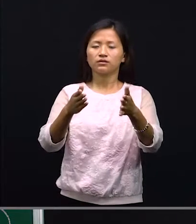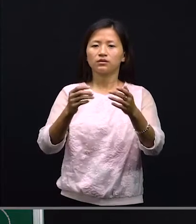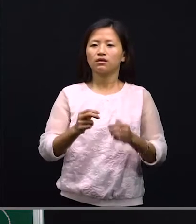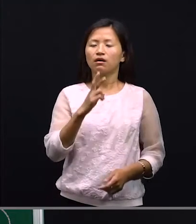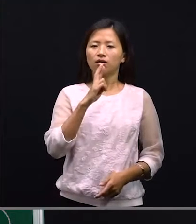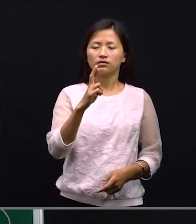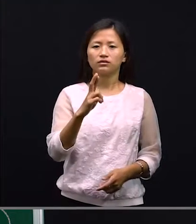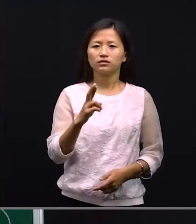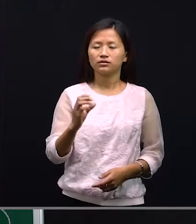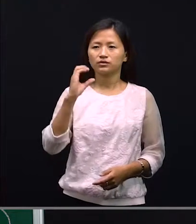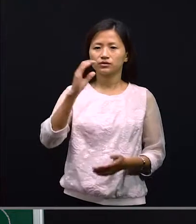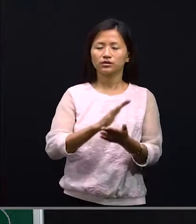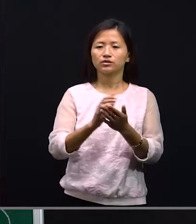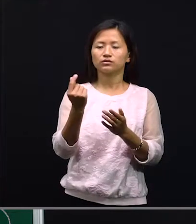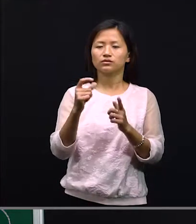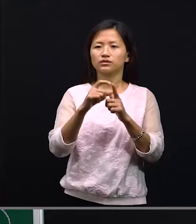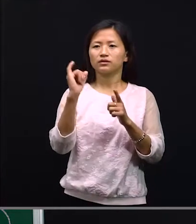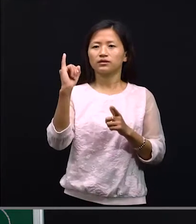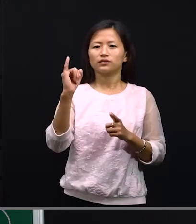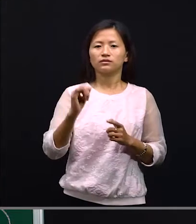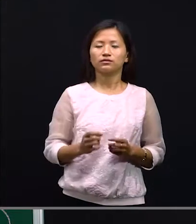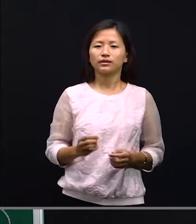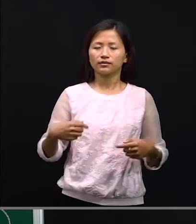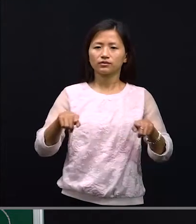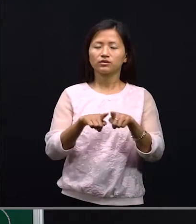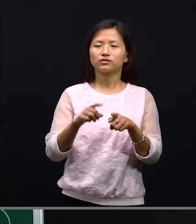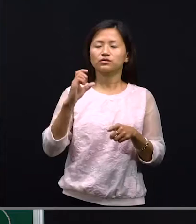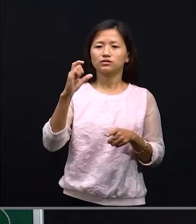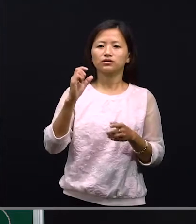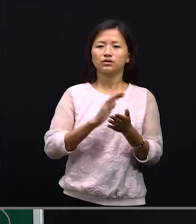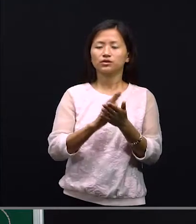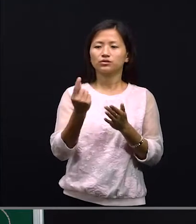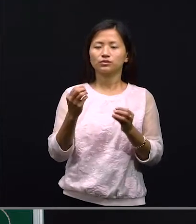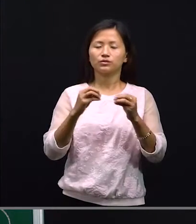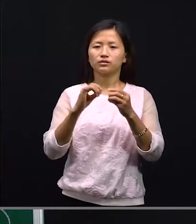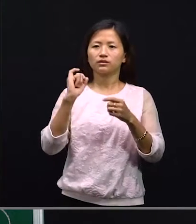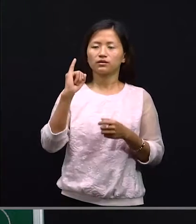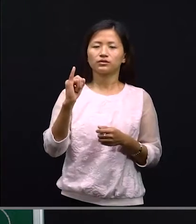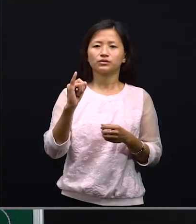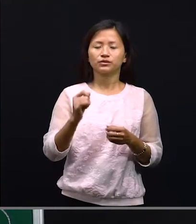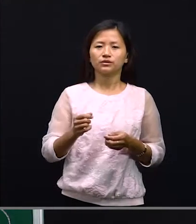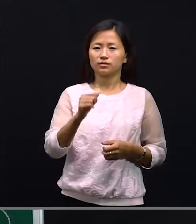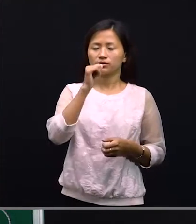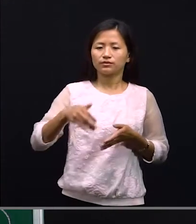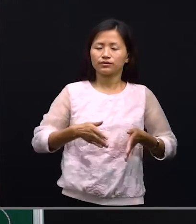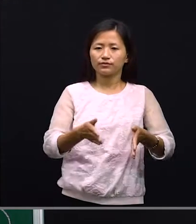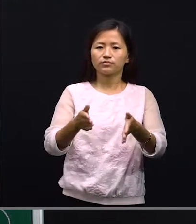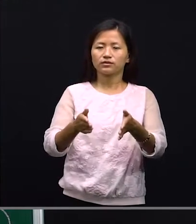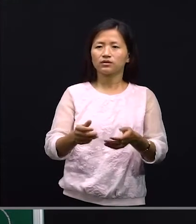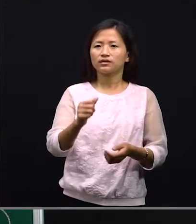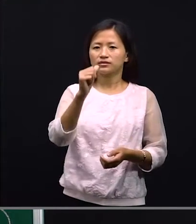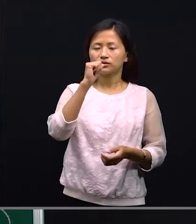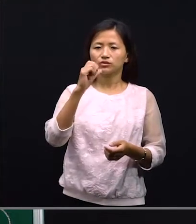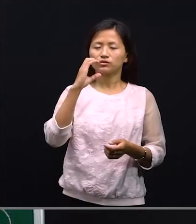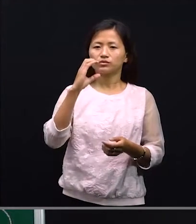of Doyoung River are Chudi River and Chubi River. All right, This Chudi River, it used to drain